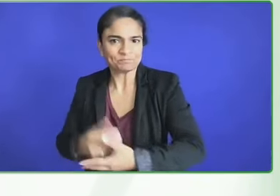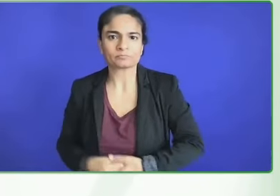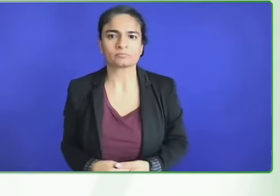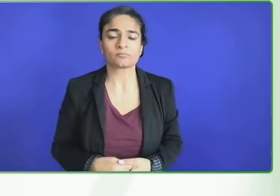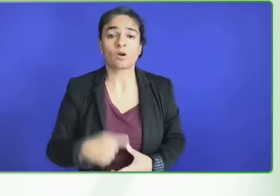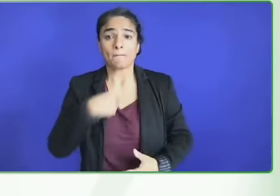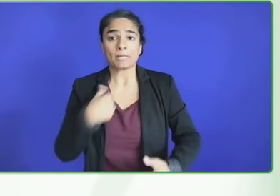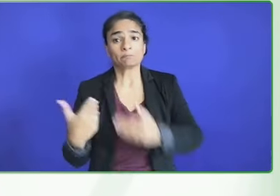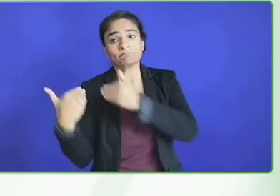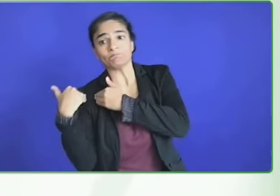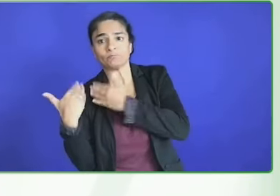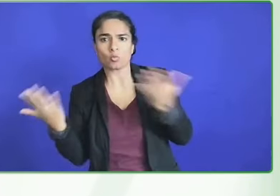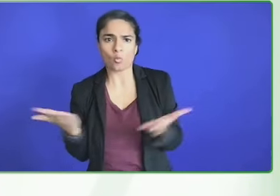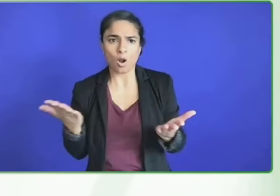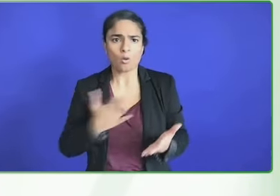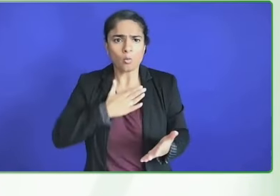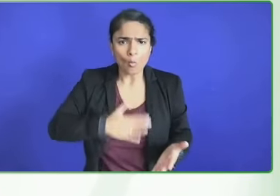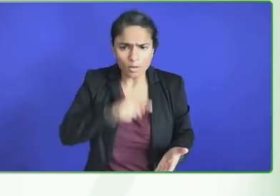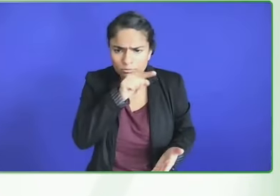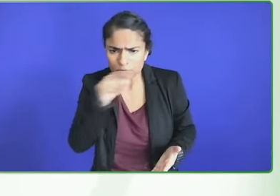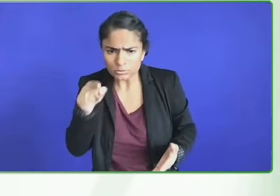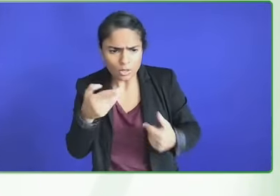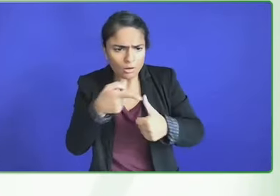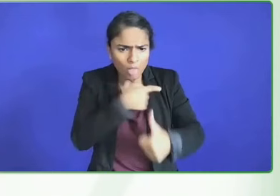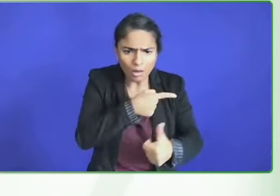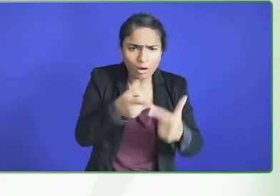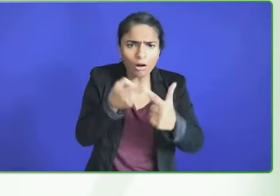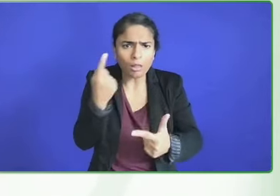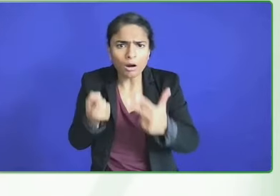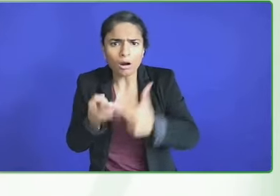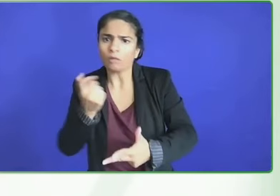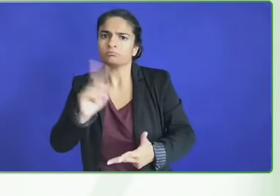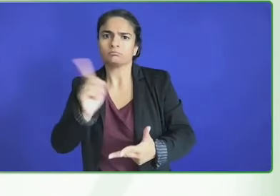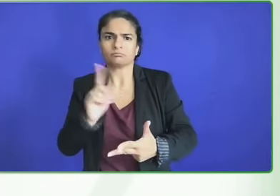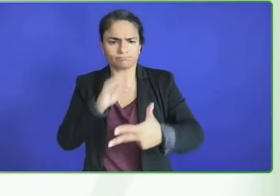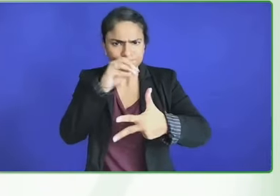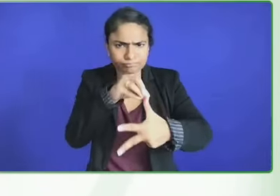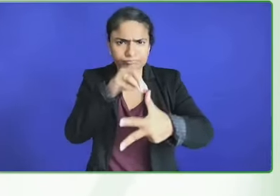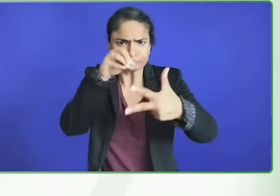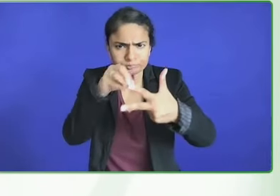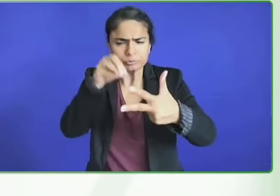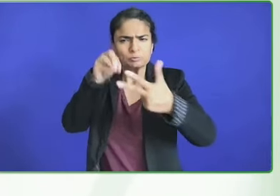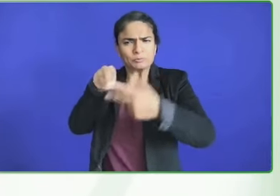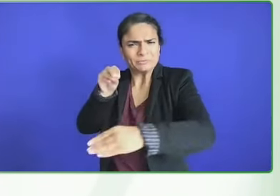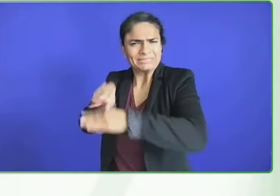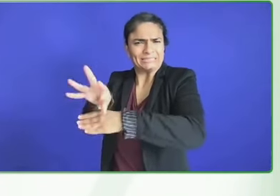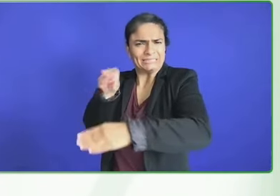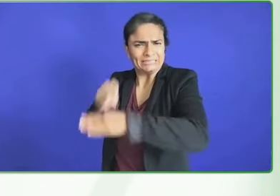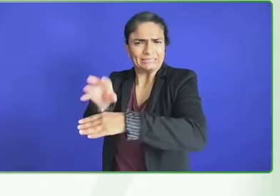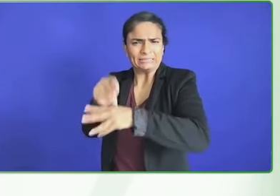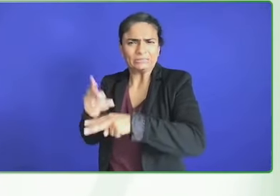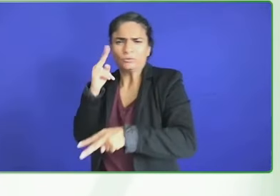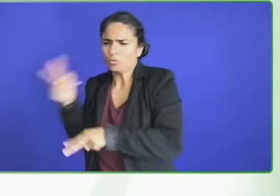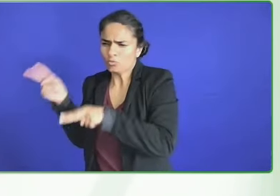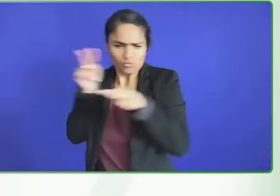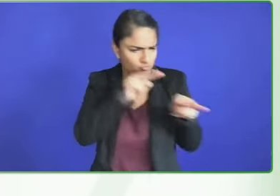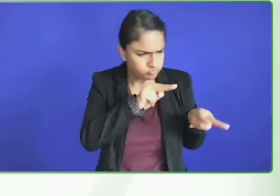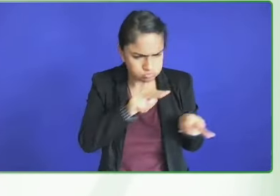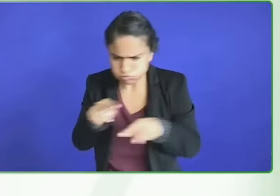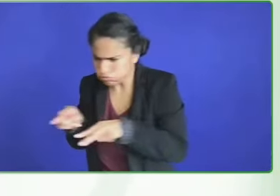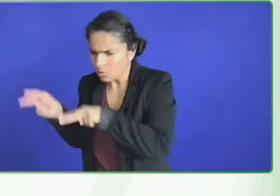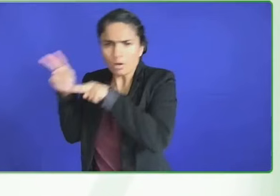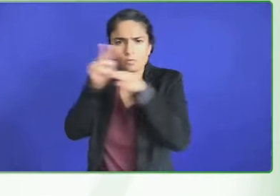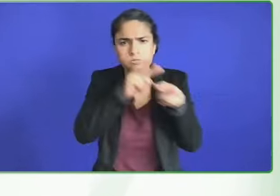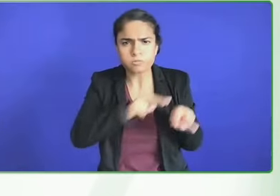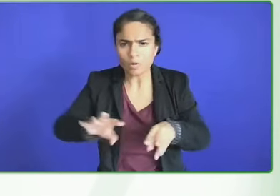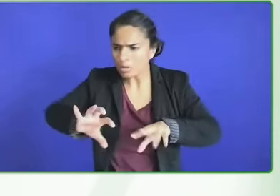everyone. Along with my position, the Act also created the role of Accessibility Commissioner, responsible for enforcement through a variety